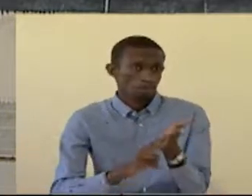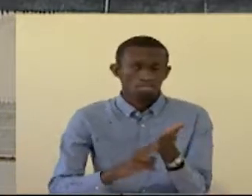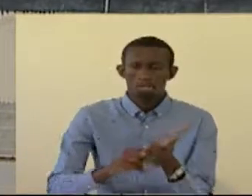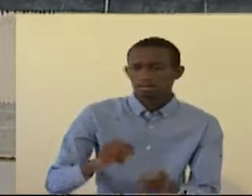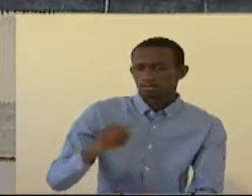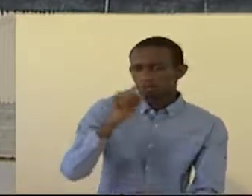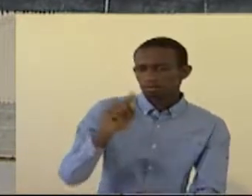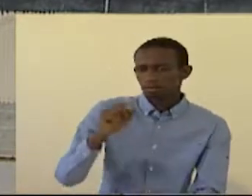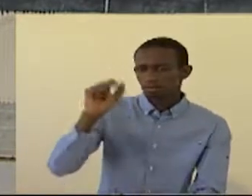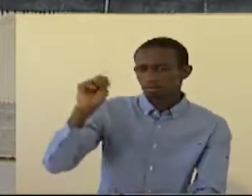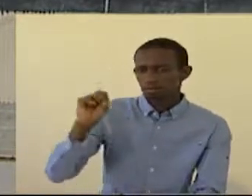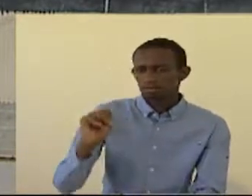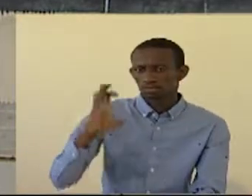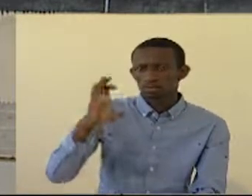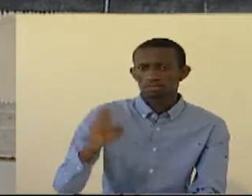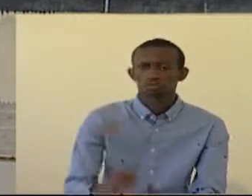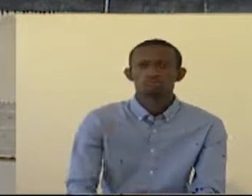zinc